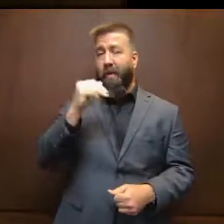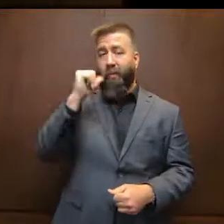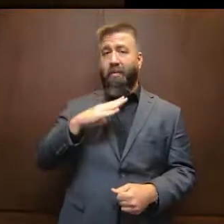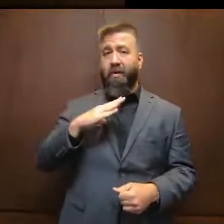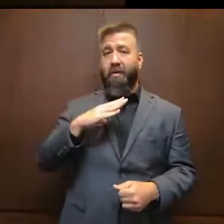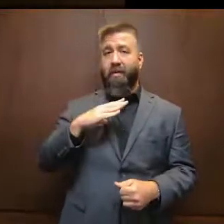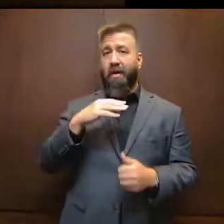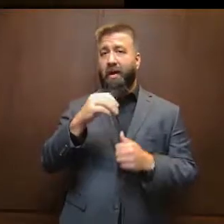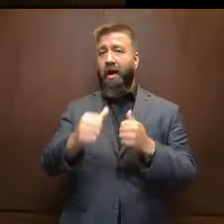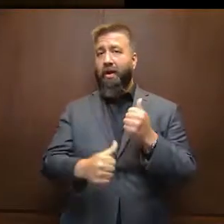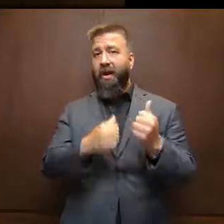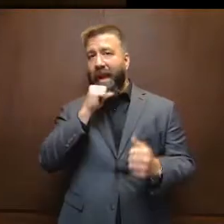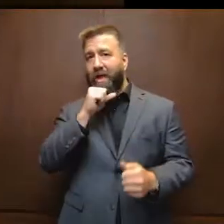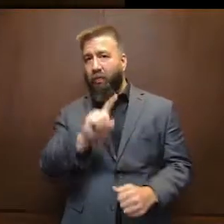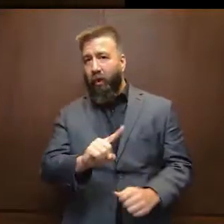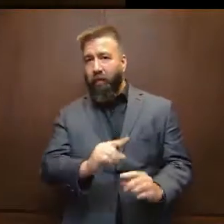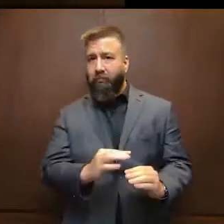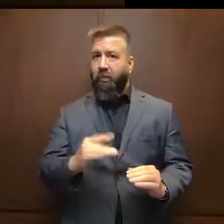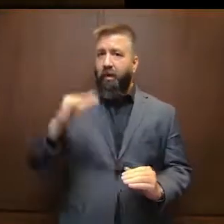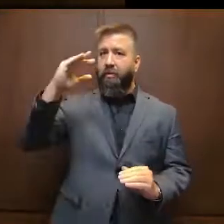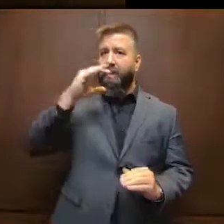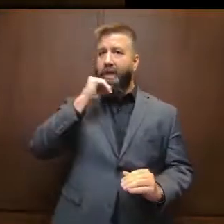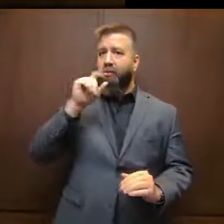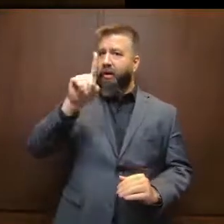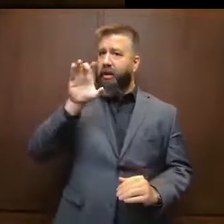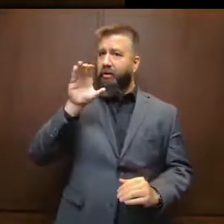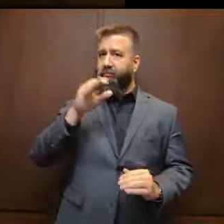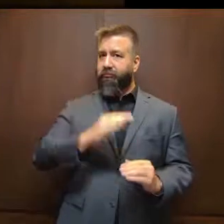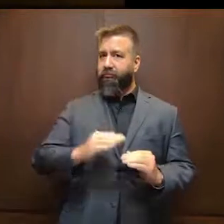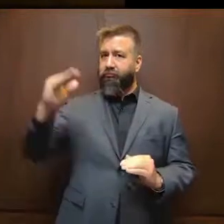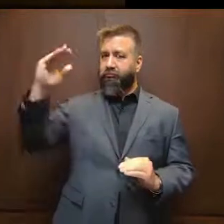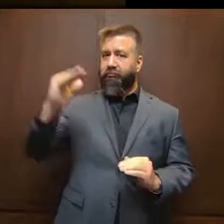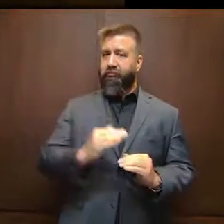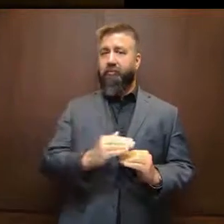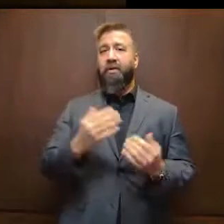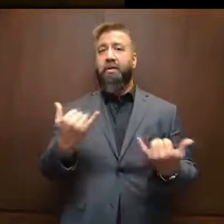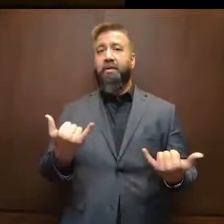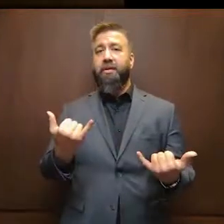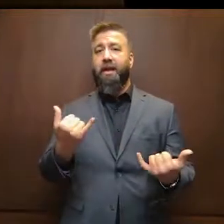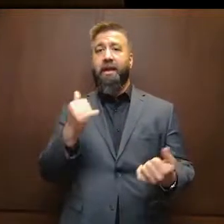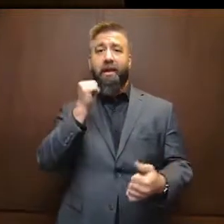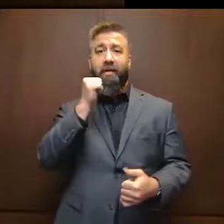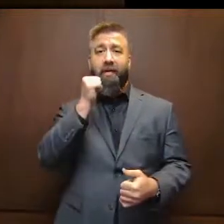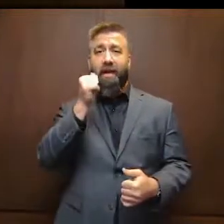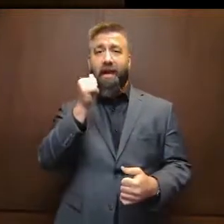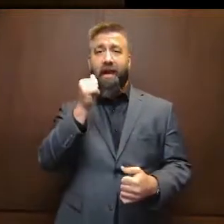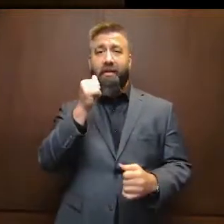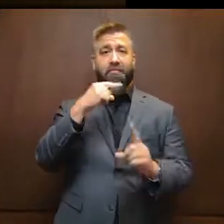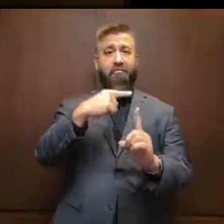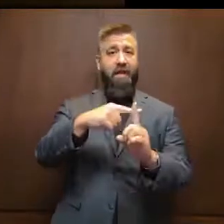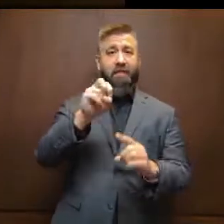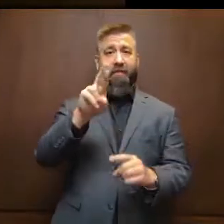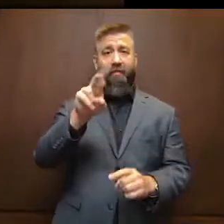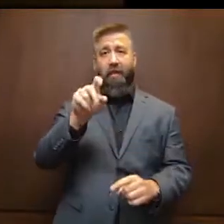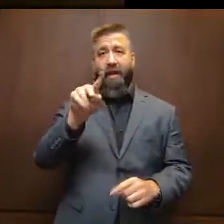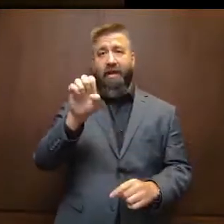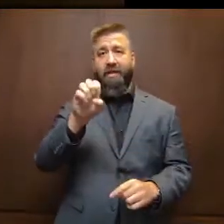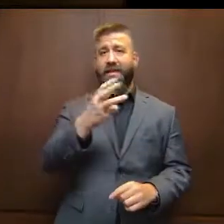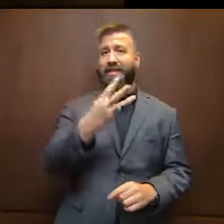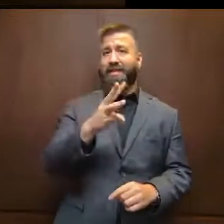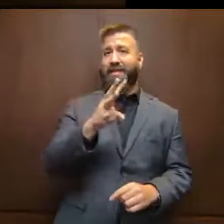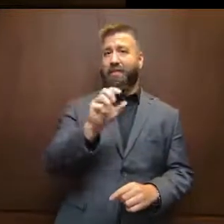under the age of 1 up to their 100s. Today, our daily county positivity rate is